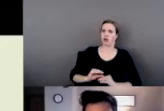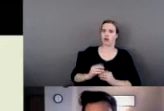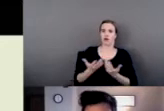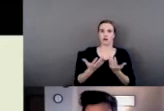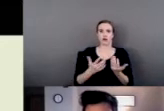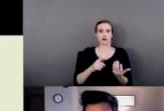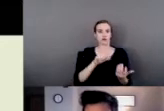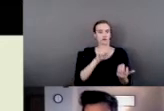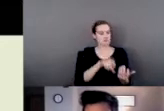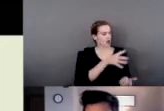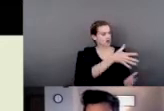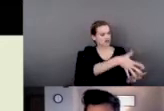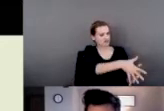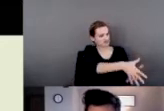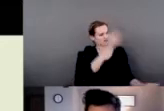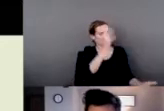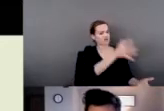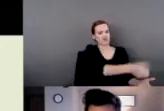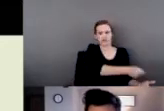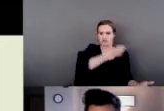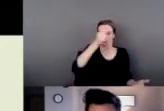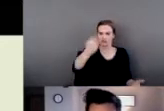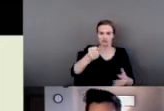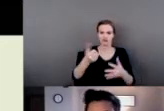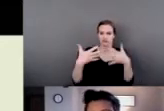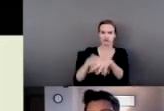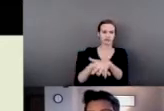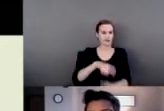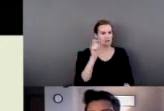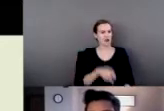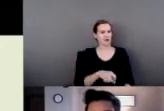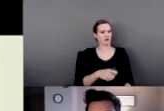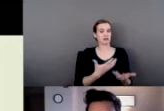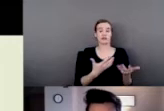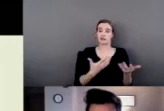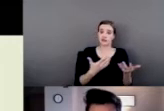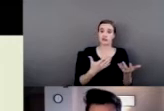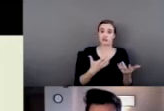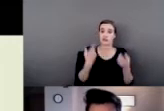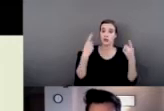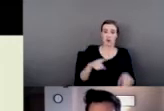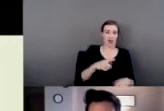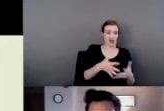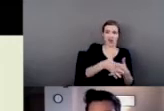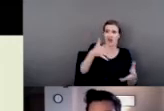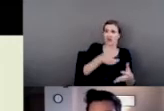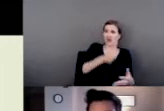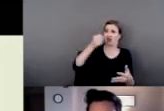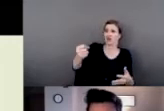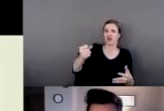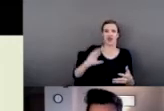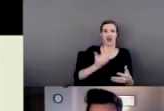relocating, and assimilating of our people, it's just broken down these traditions and cultures. And it's